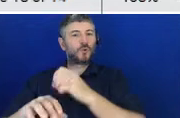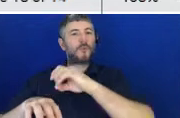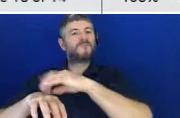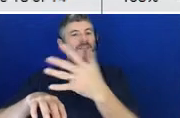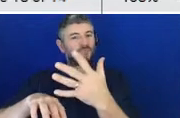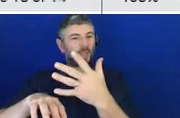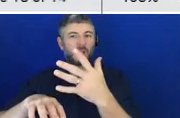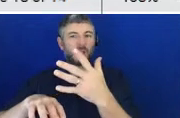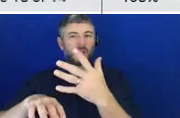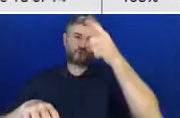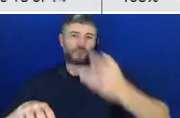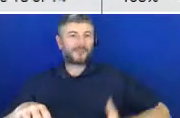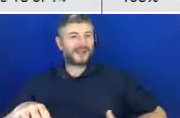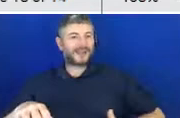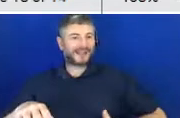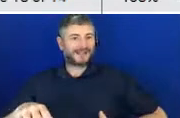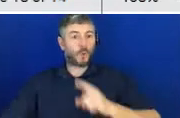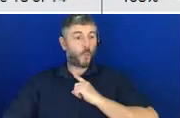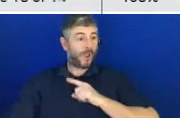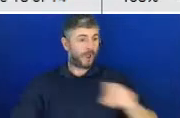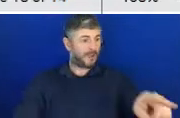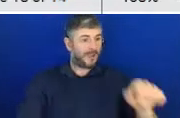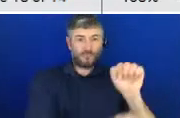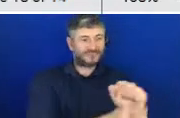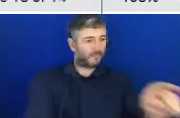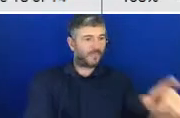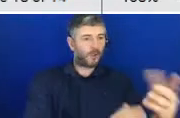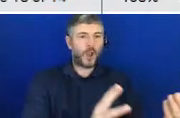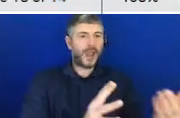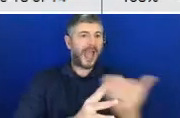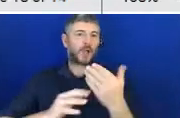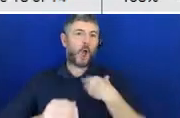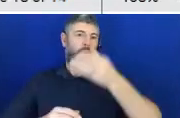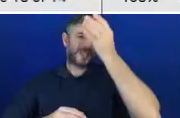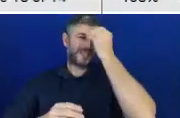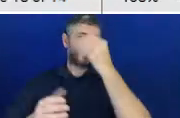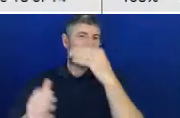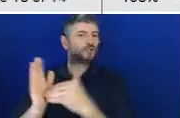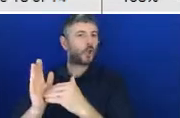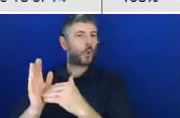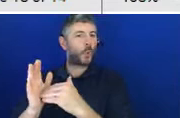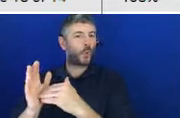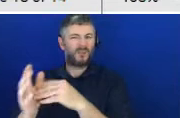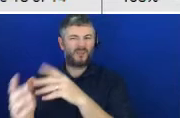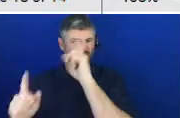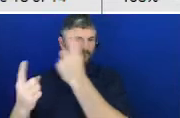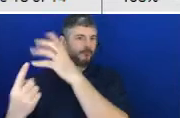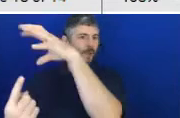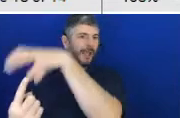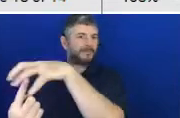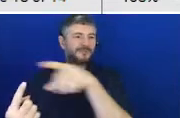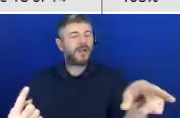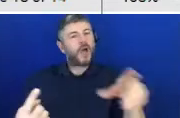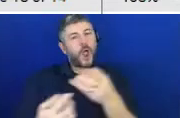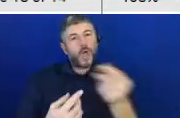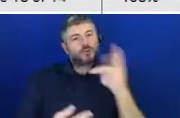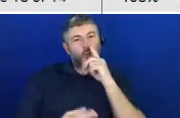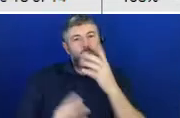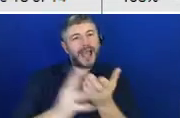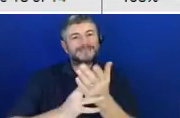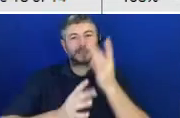in prison, they obviously can't access our learning zone, which is the campus, because they don't get access to the World Wide Web. But